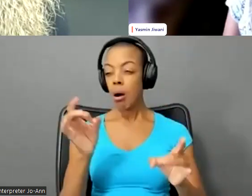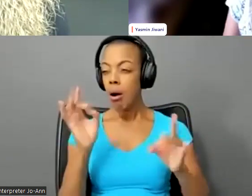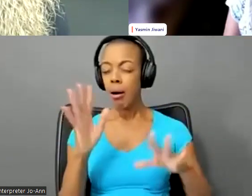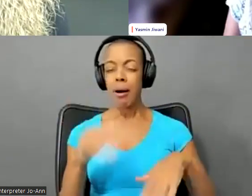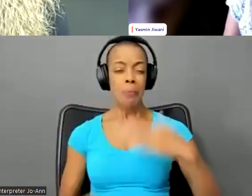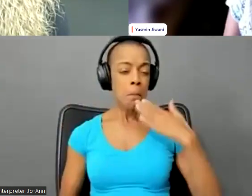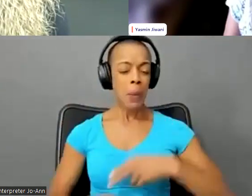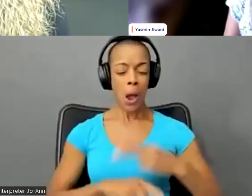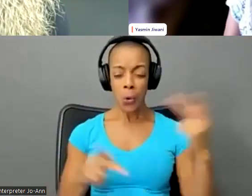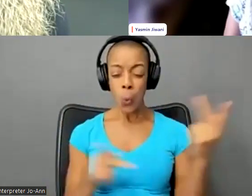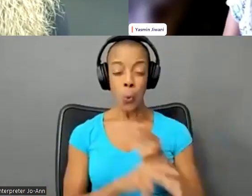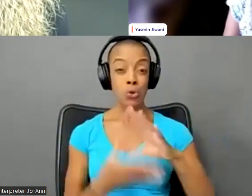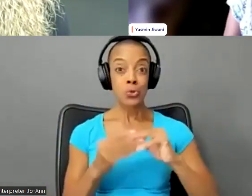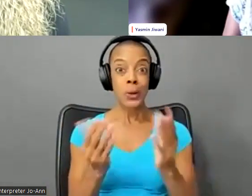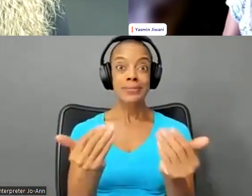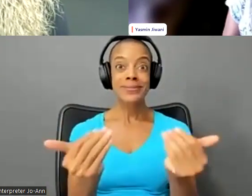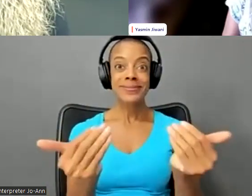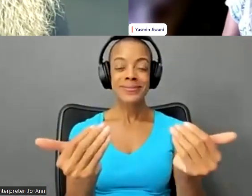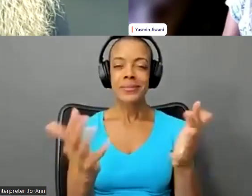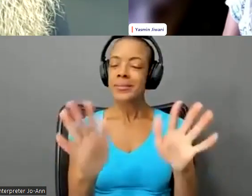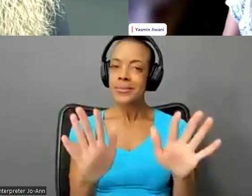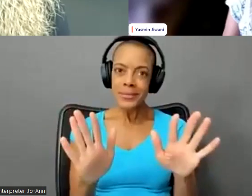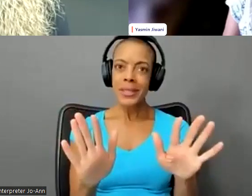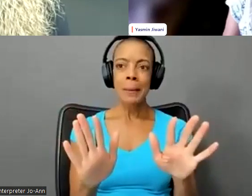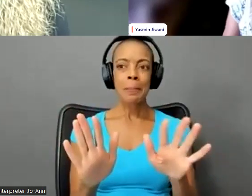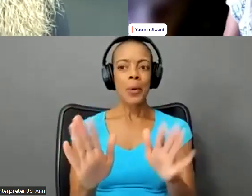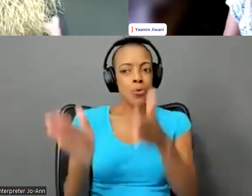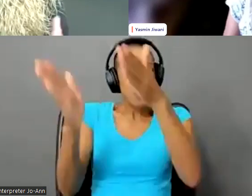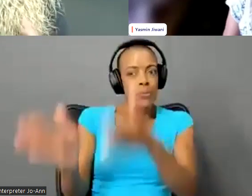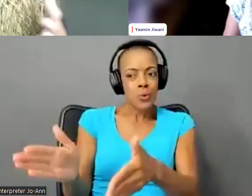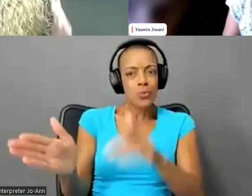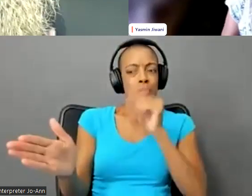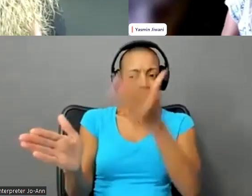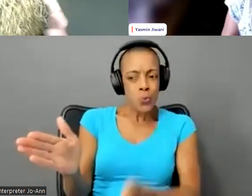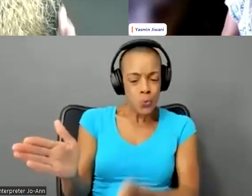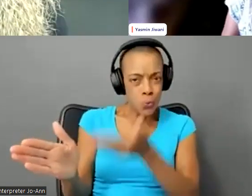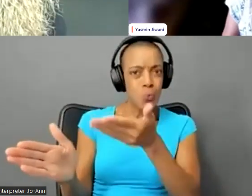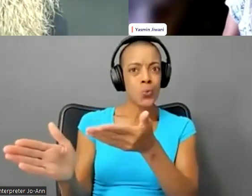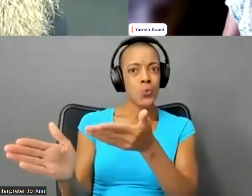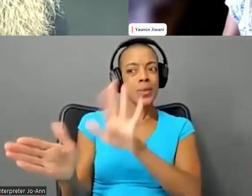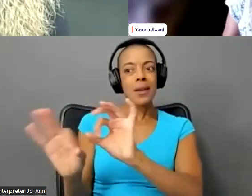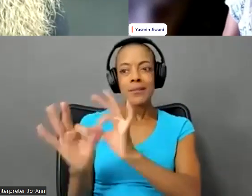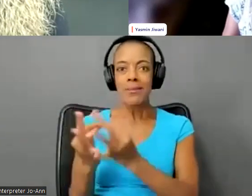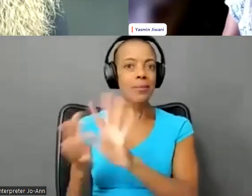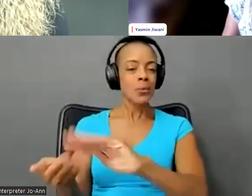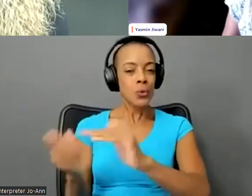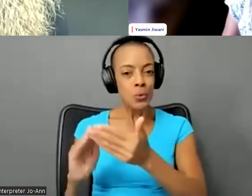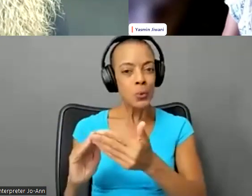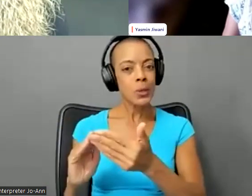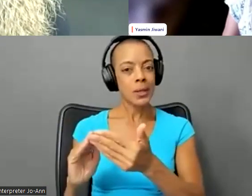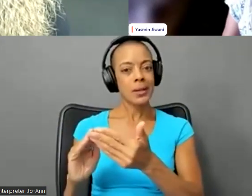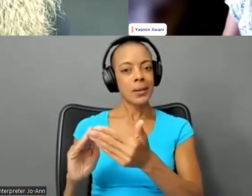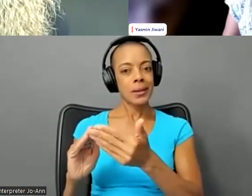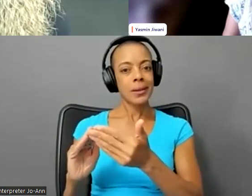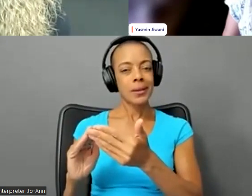but, who was that person, and who do who are they? What is their family? What does the community think of them?